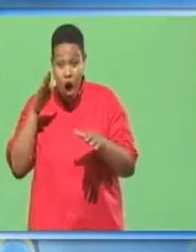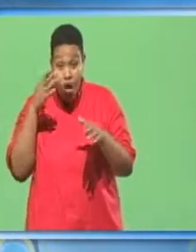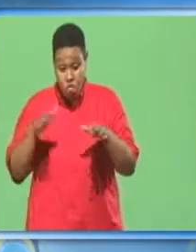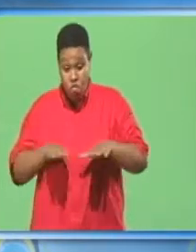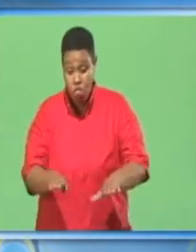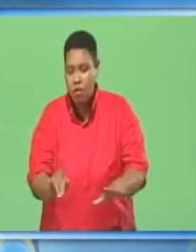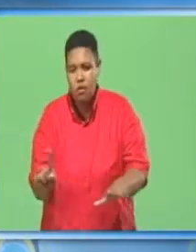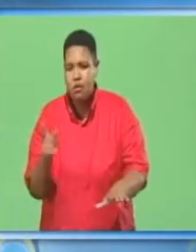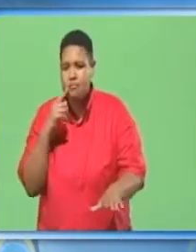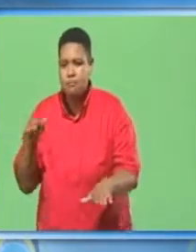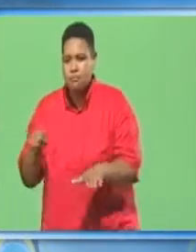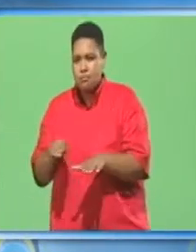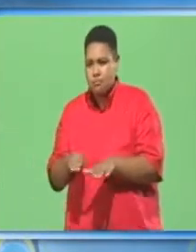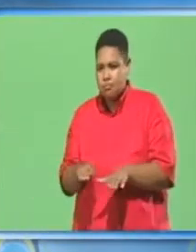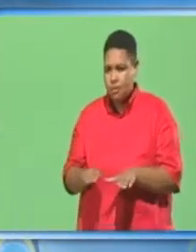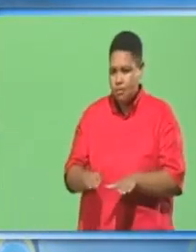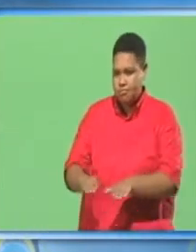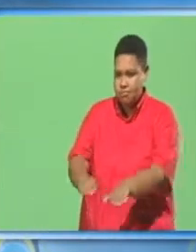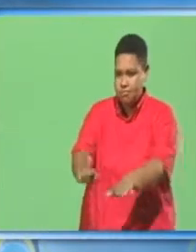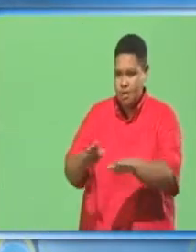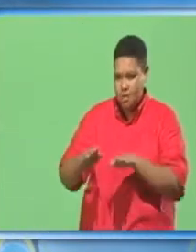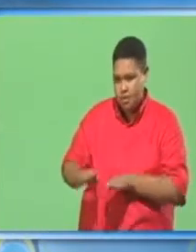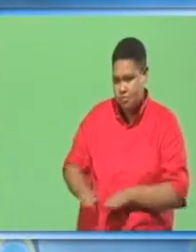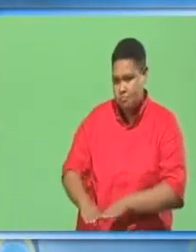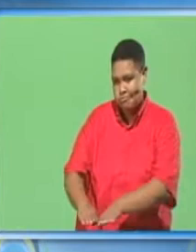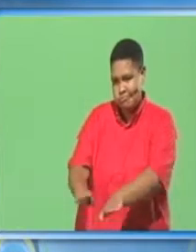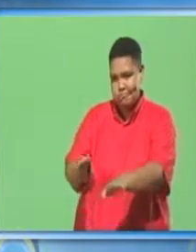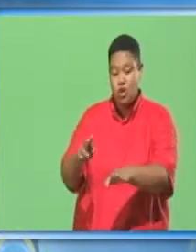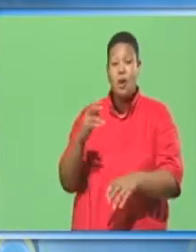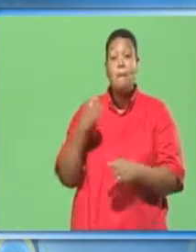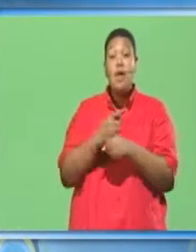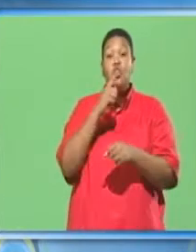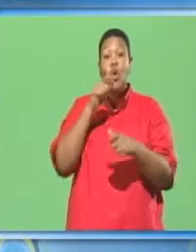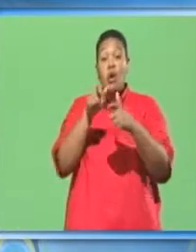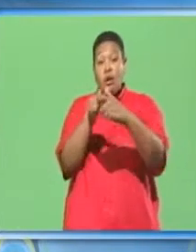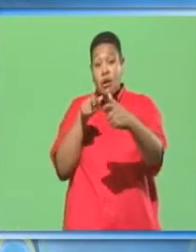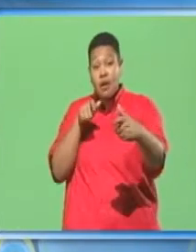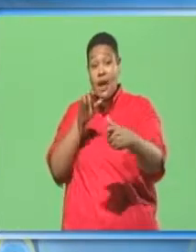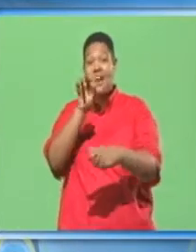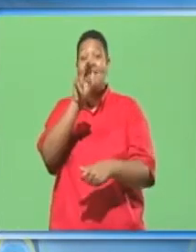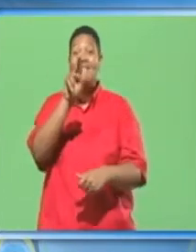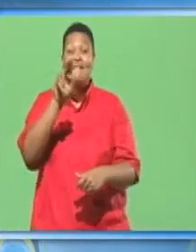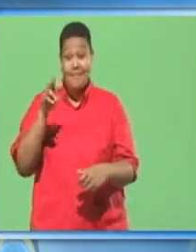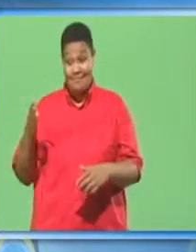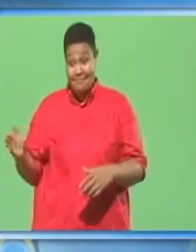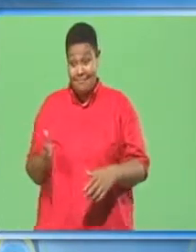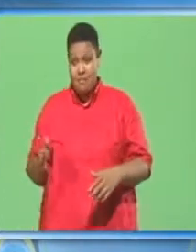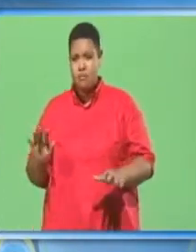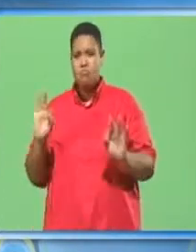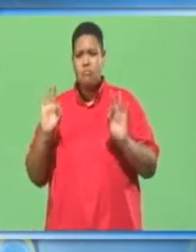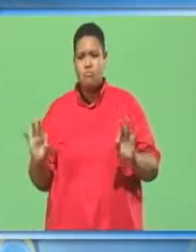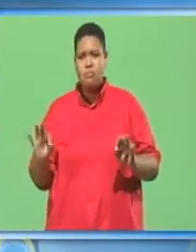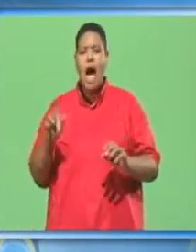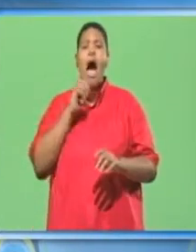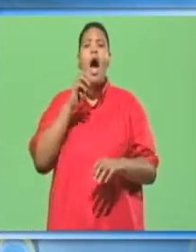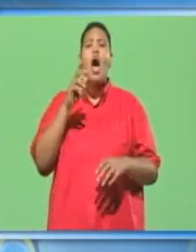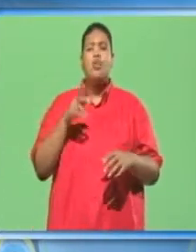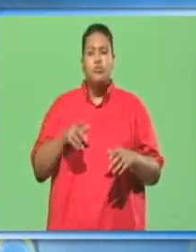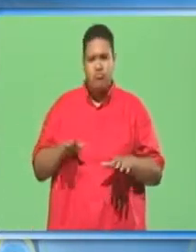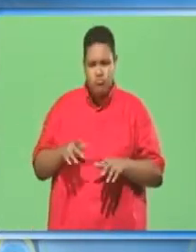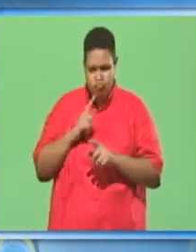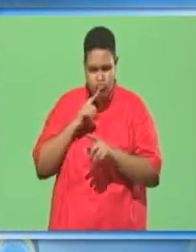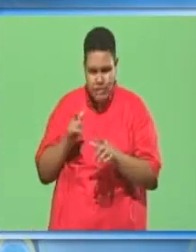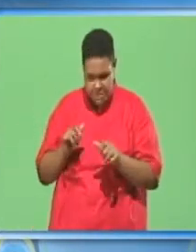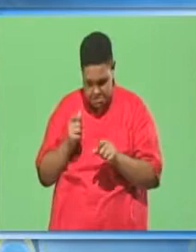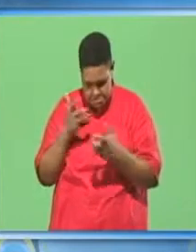of the blade, push the timber to the blade. Ensure that the fence is firmly placed and the stock runs